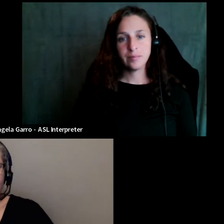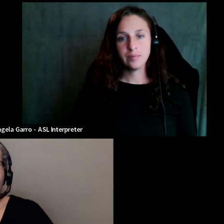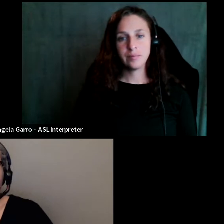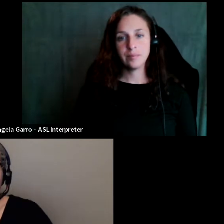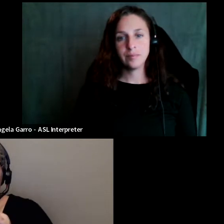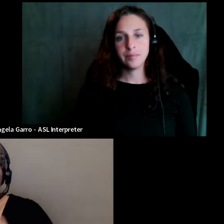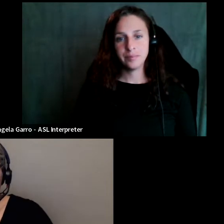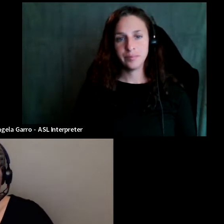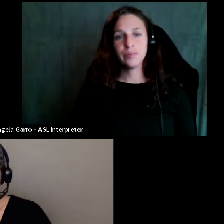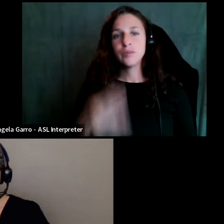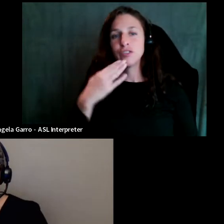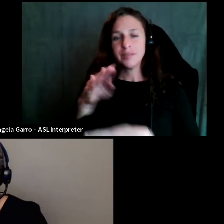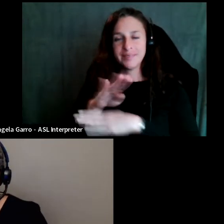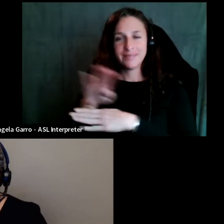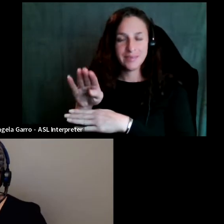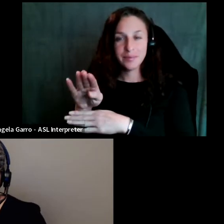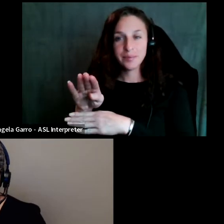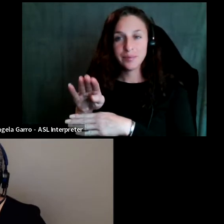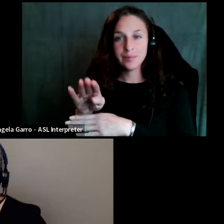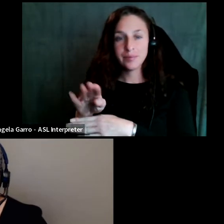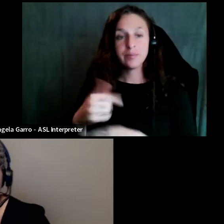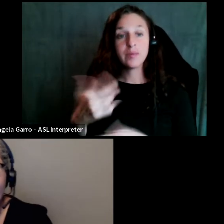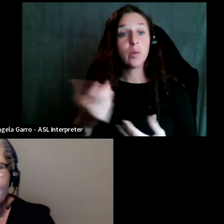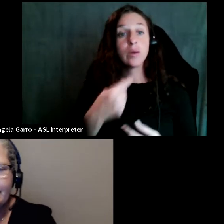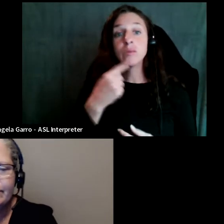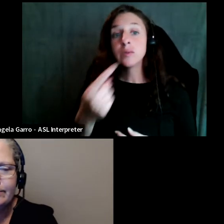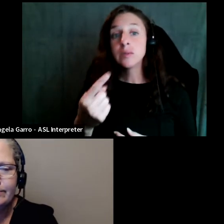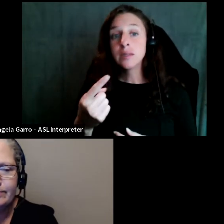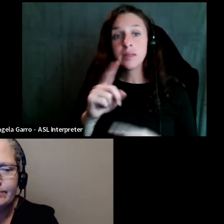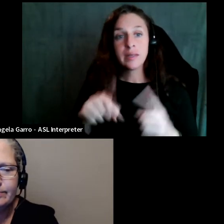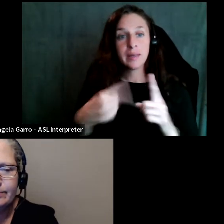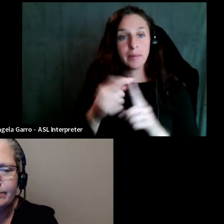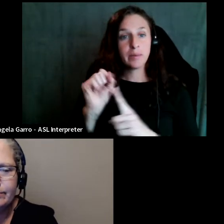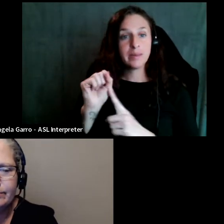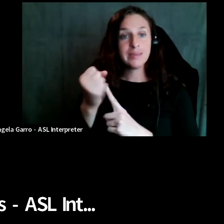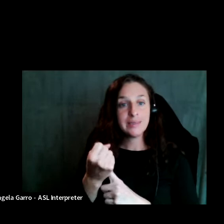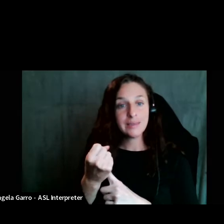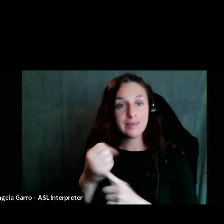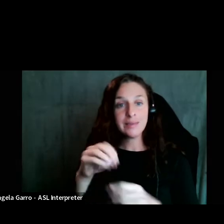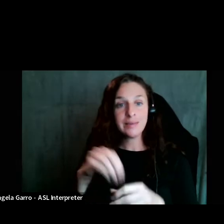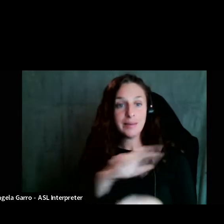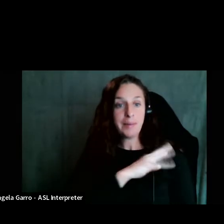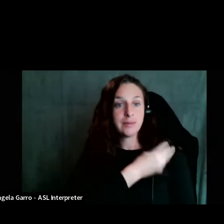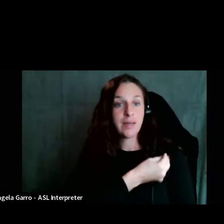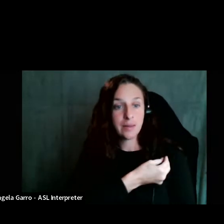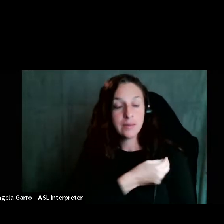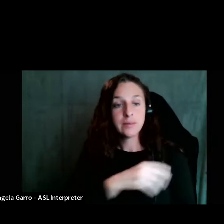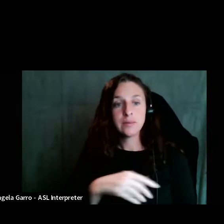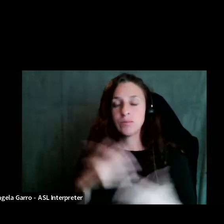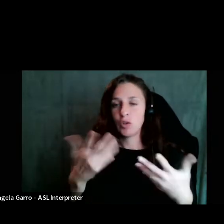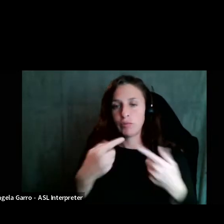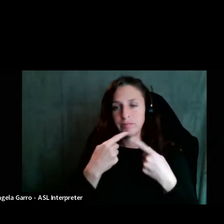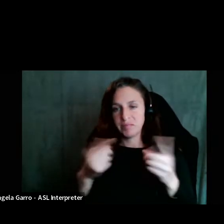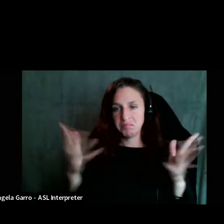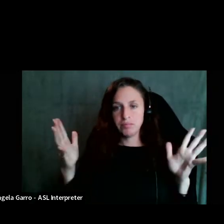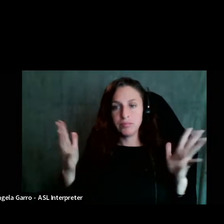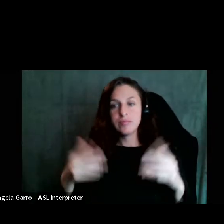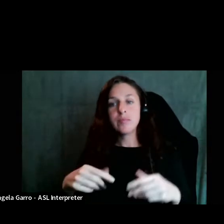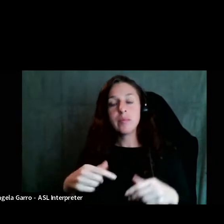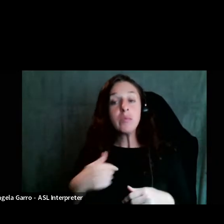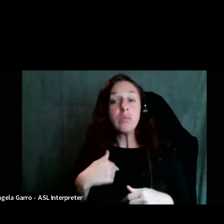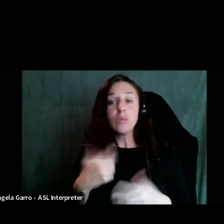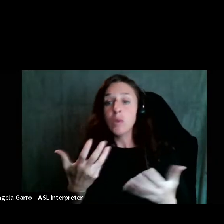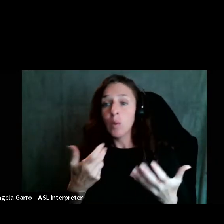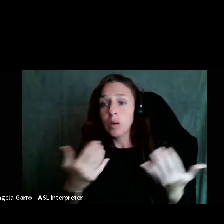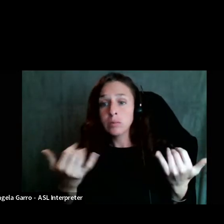Good evening. What I wanted to say about the situation in Palestine has already been said. What I wanted to do